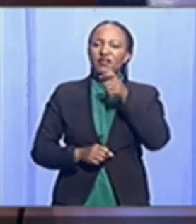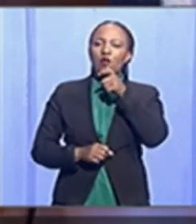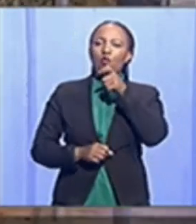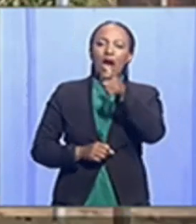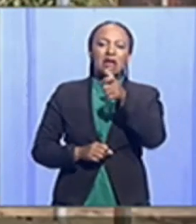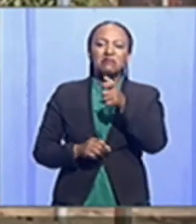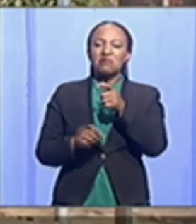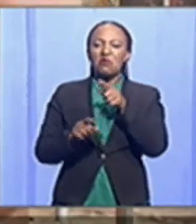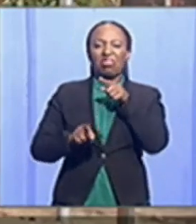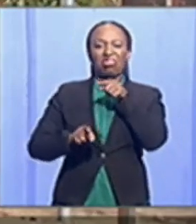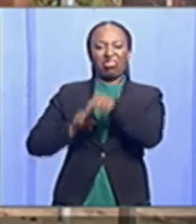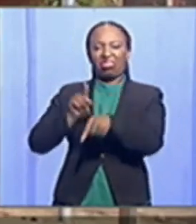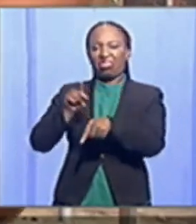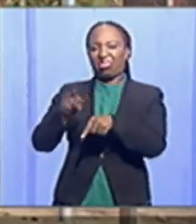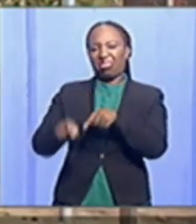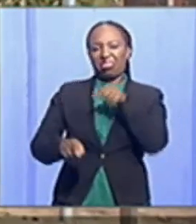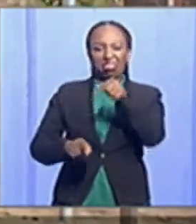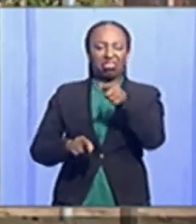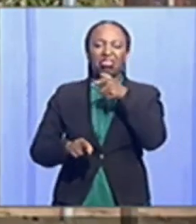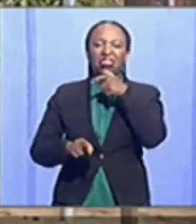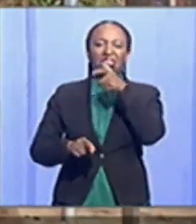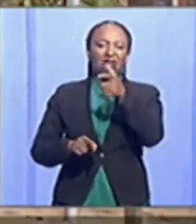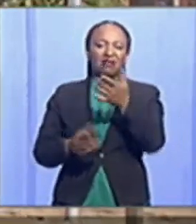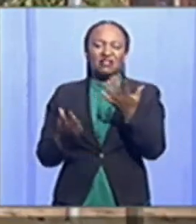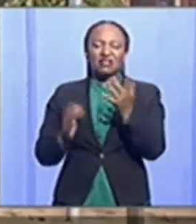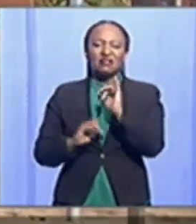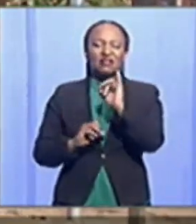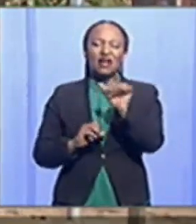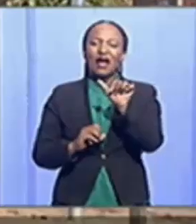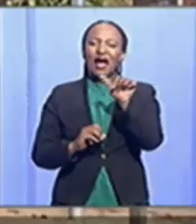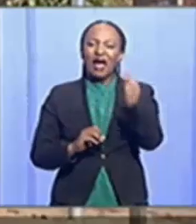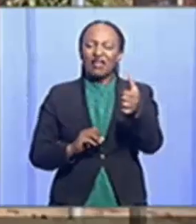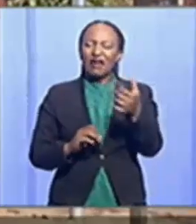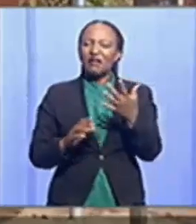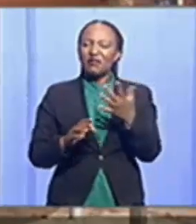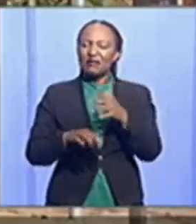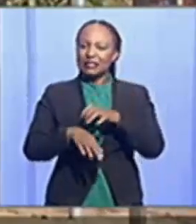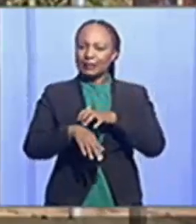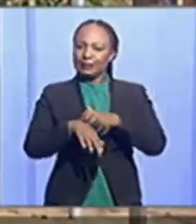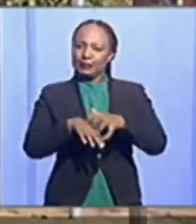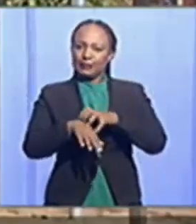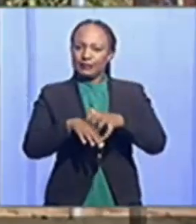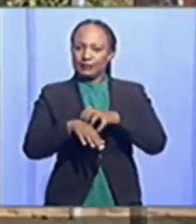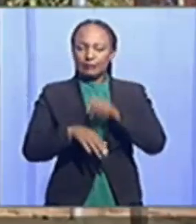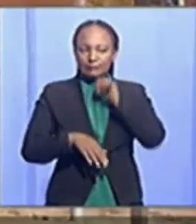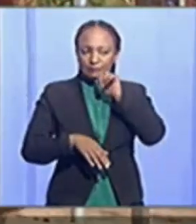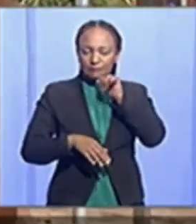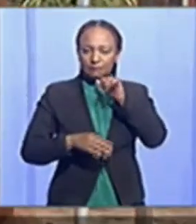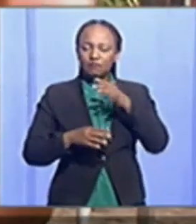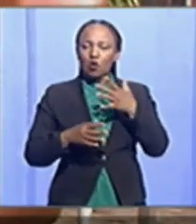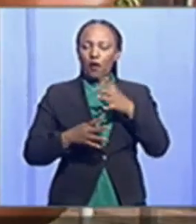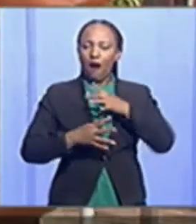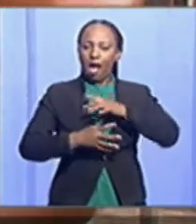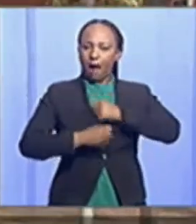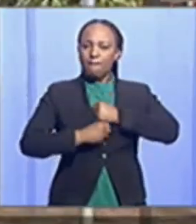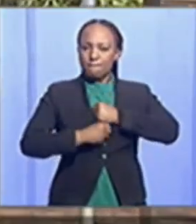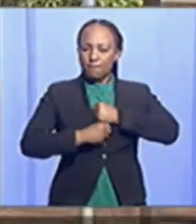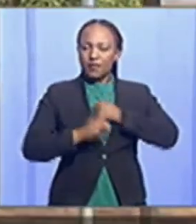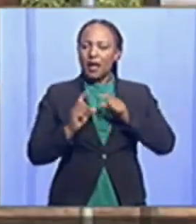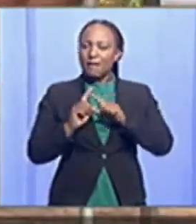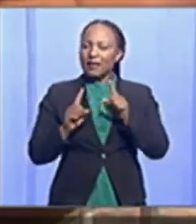ngusha. Mantšu a ba bolelang a mangwe ona ba no re gota marang re no kgona go gotalla ya lo ka re batho re tshwana